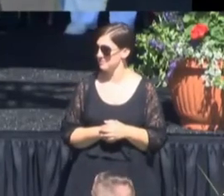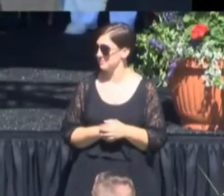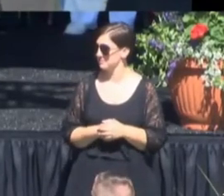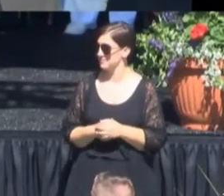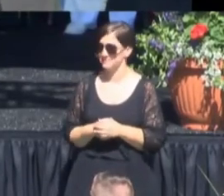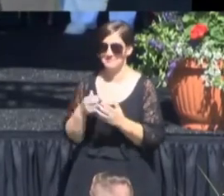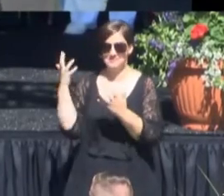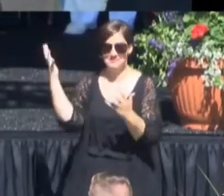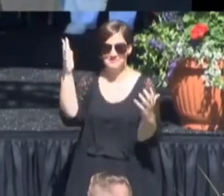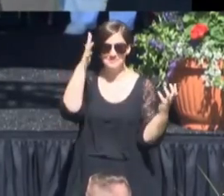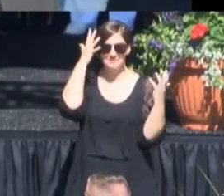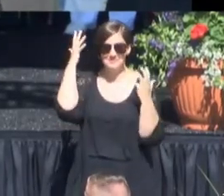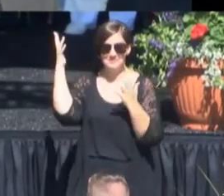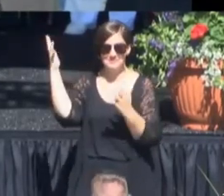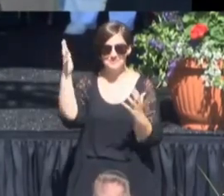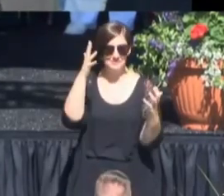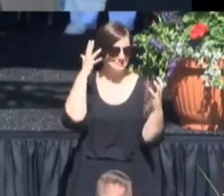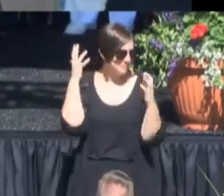Thanks very much.